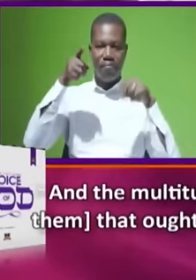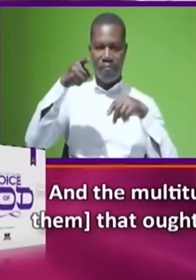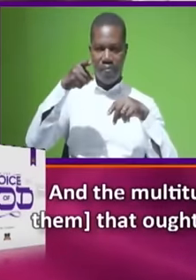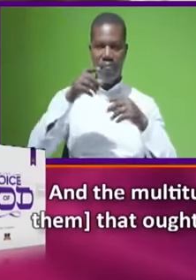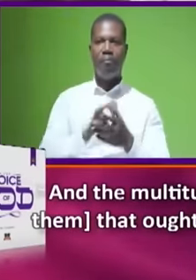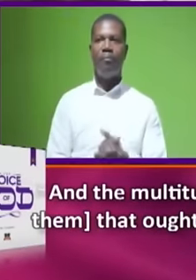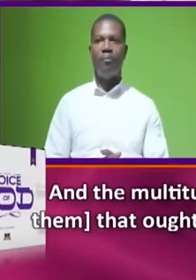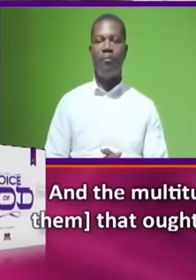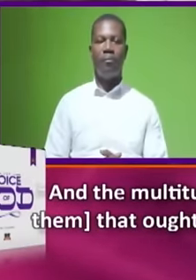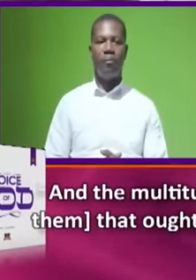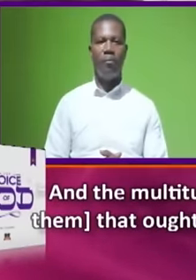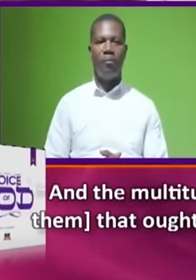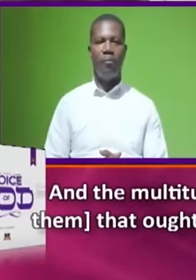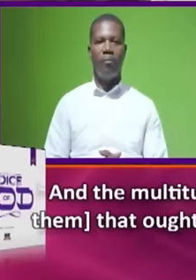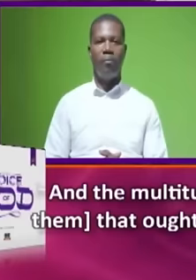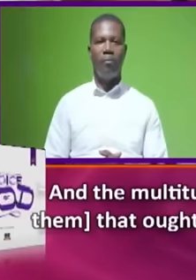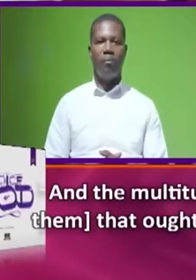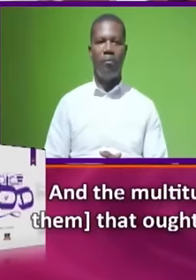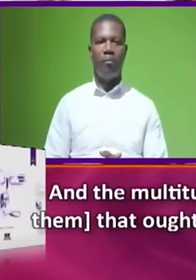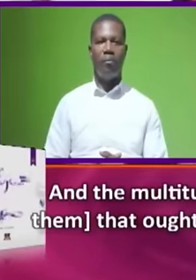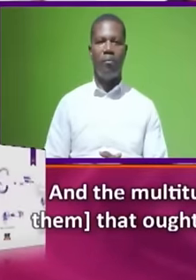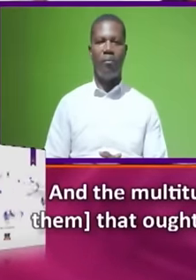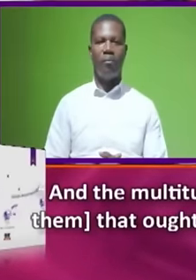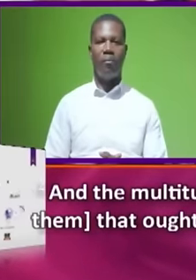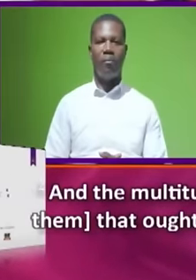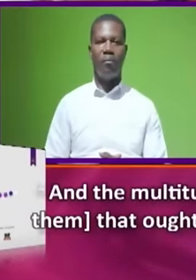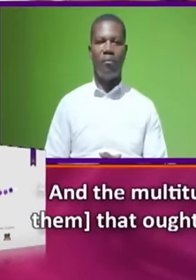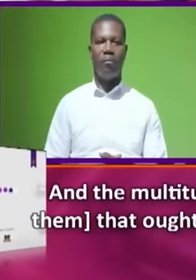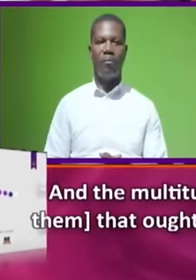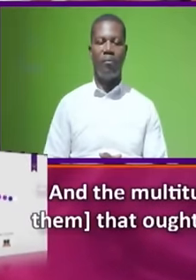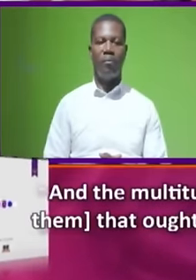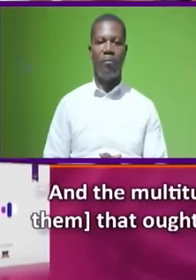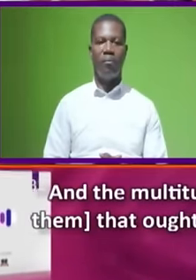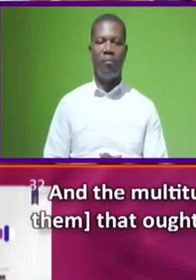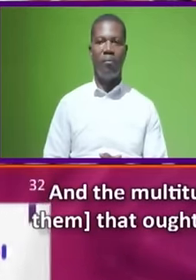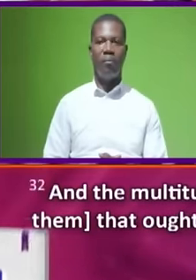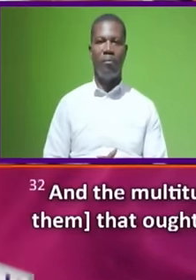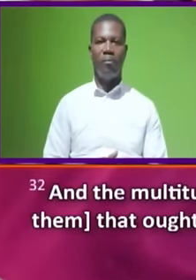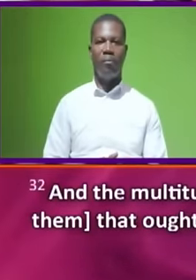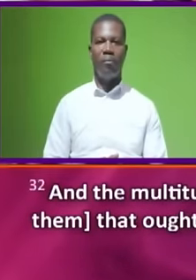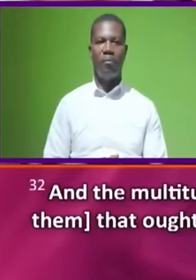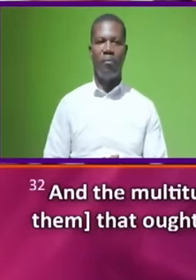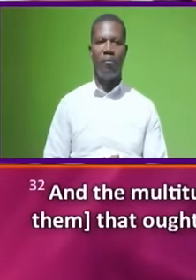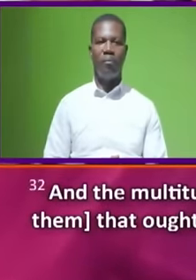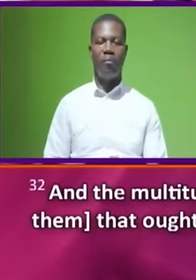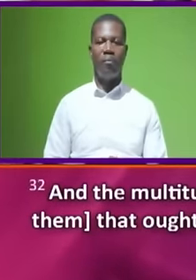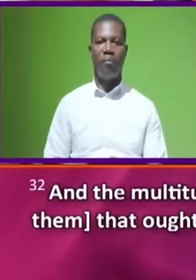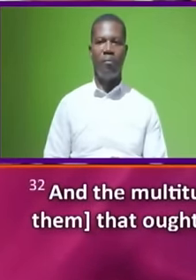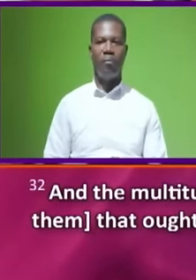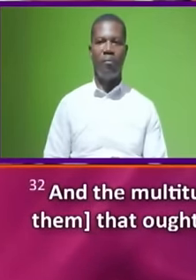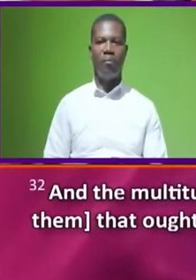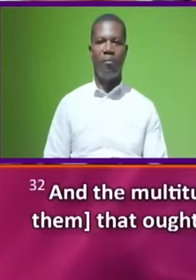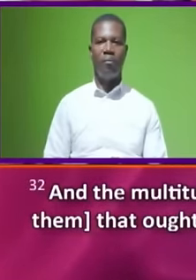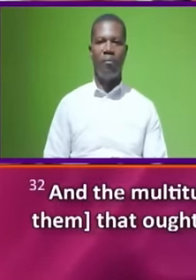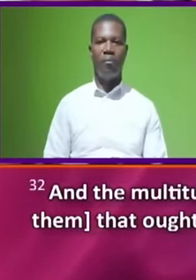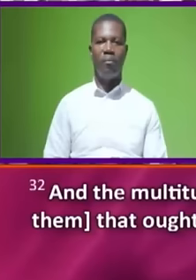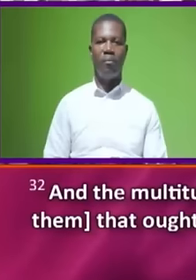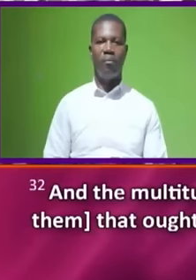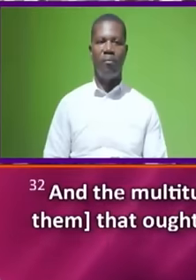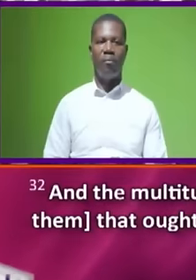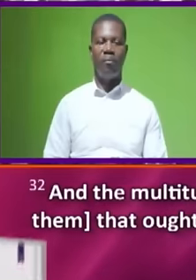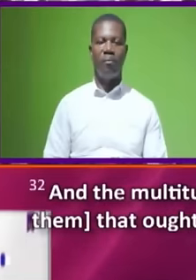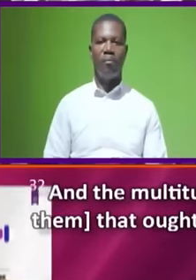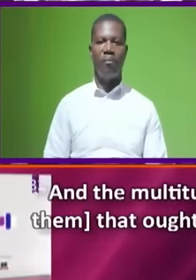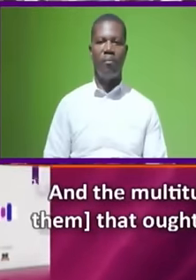read, I want you to listen to it critically and diagnose yourself in the passage, and it will help you to know